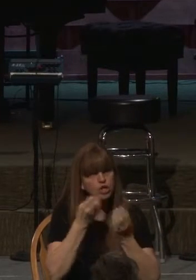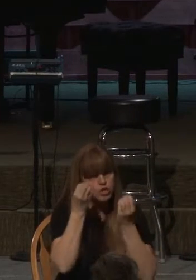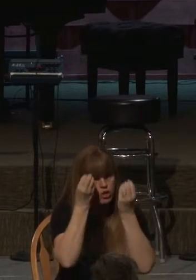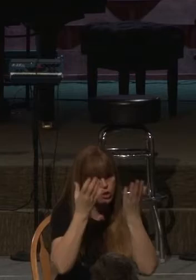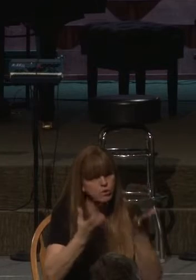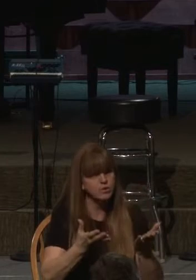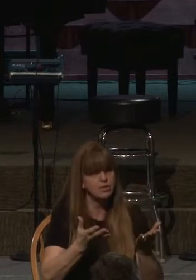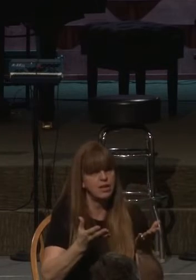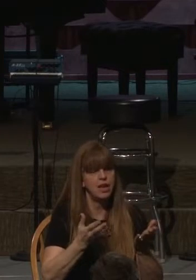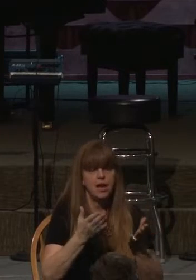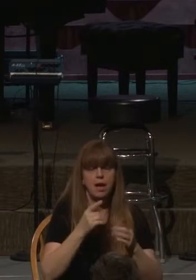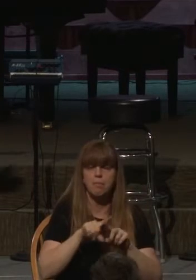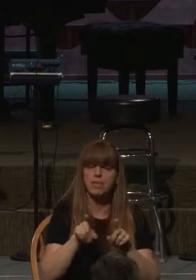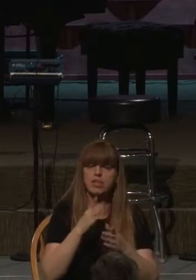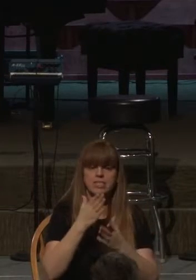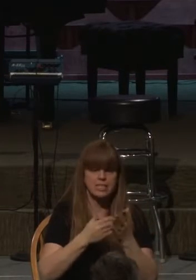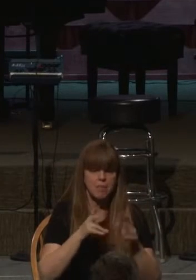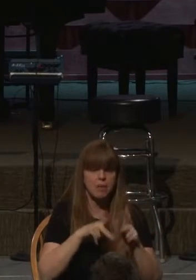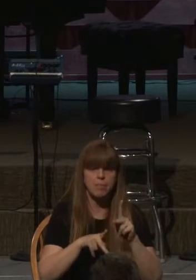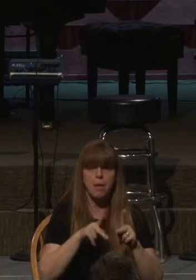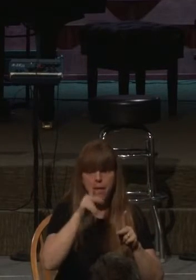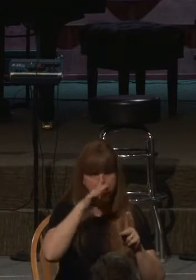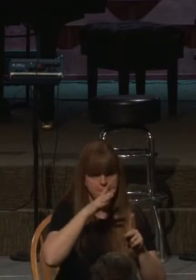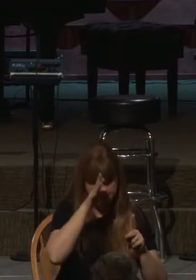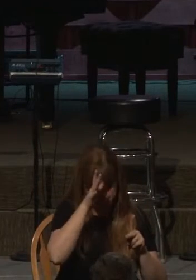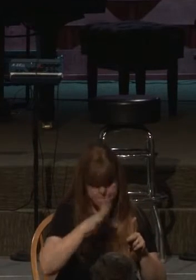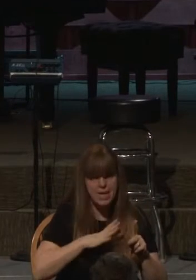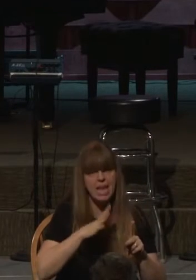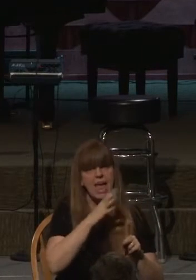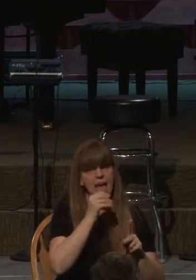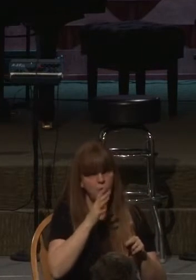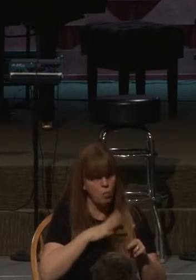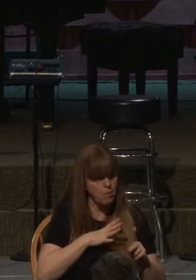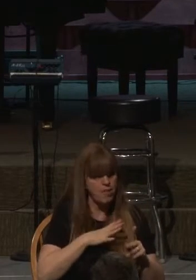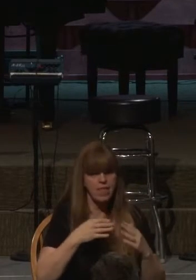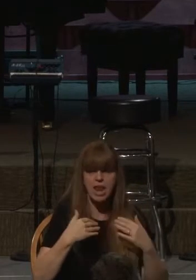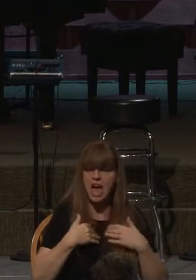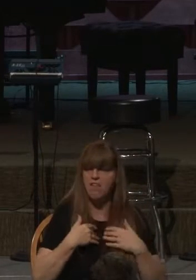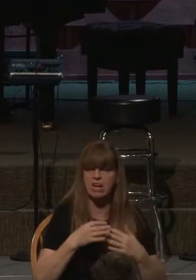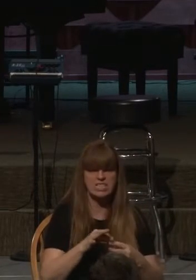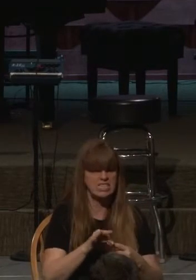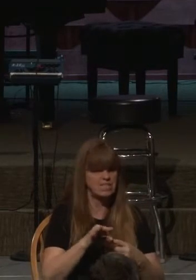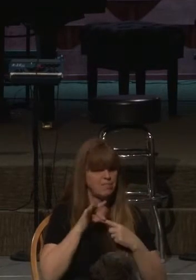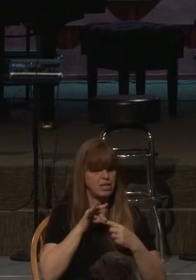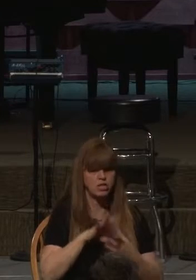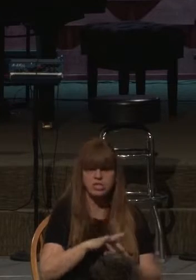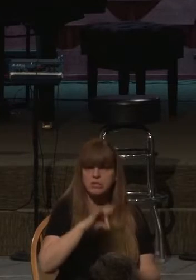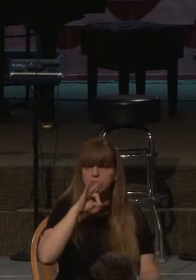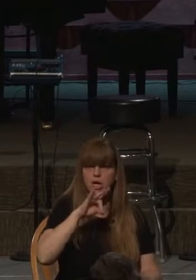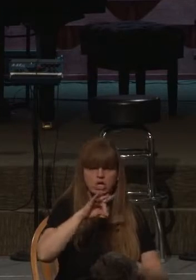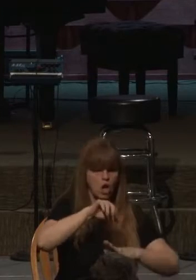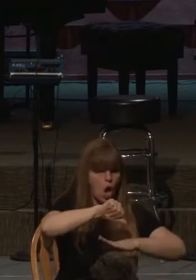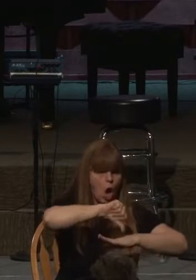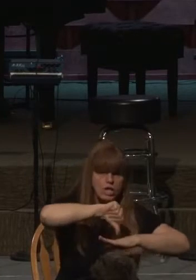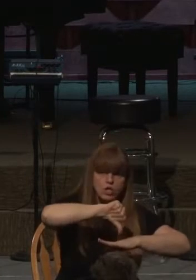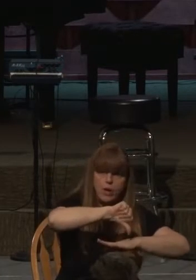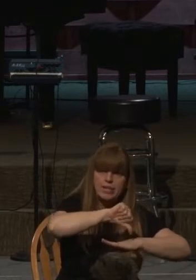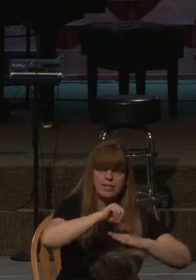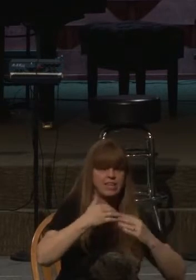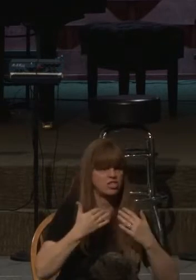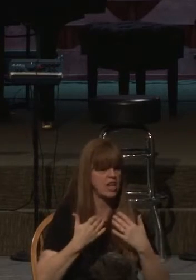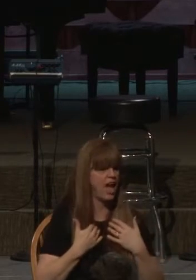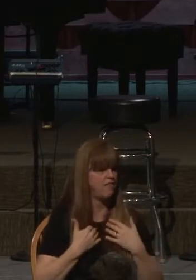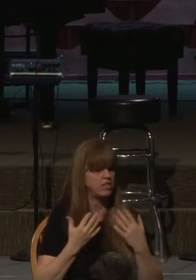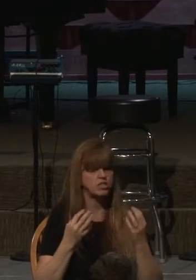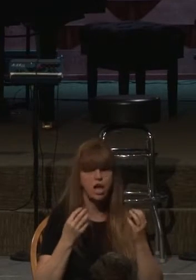life. But there are some people, both men and women, who receive that special spiritual anointing, and they just have